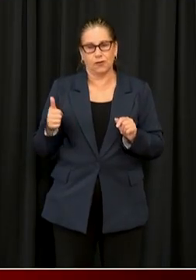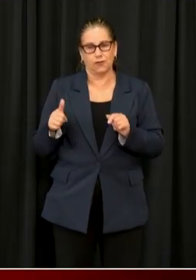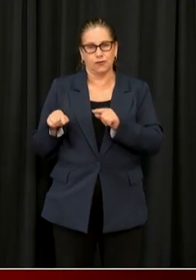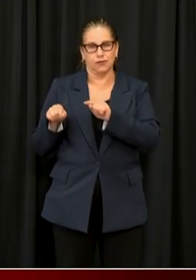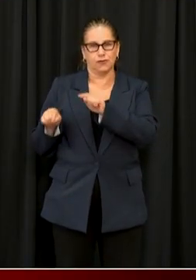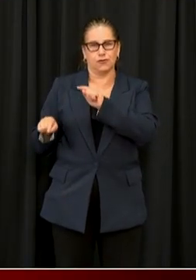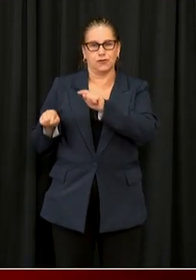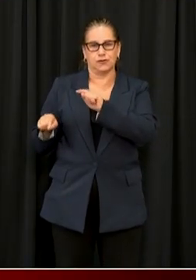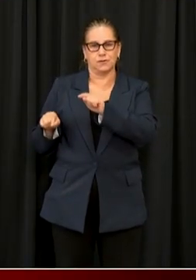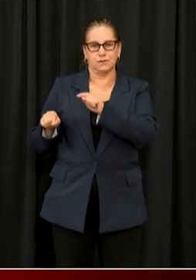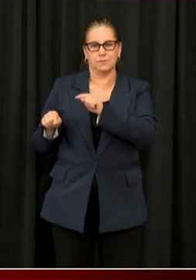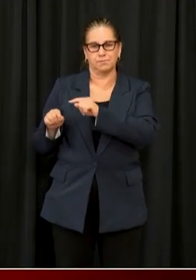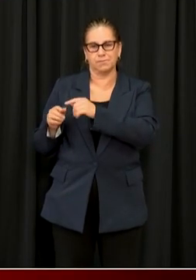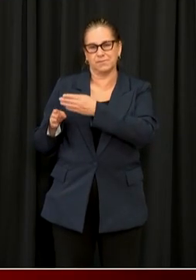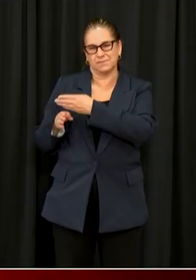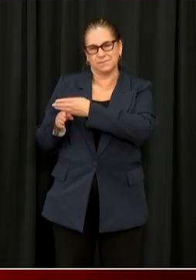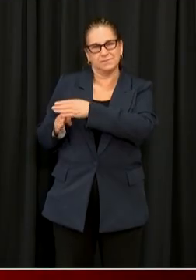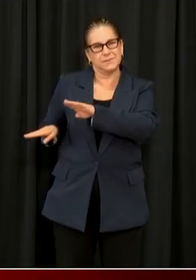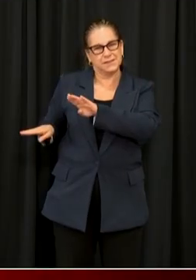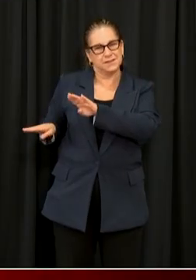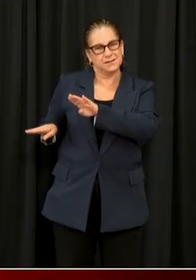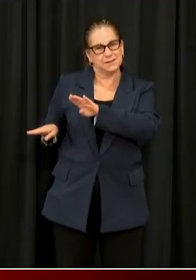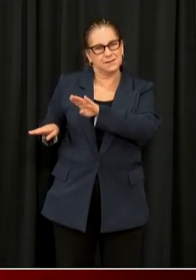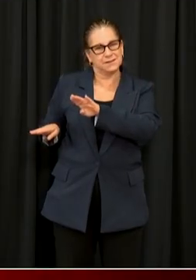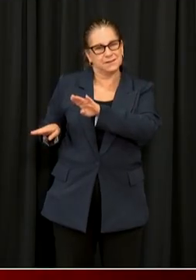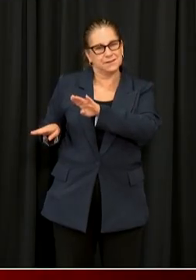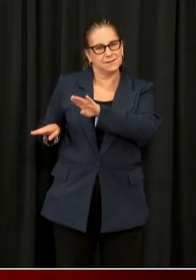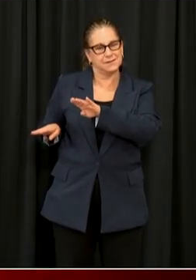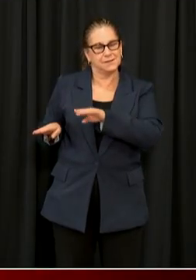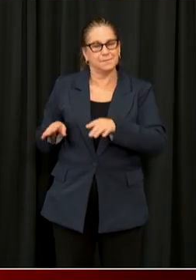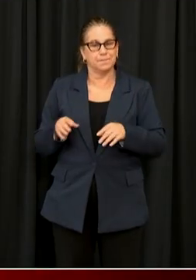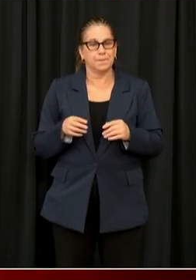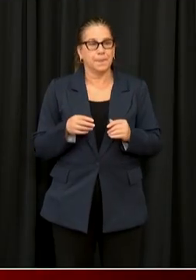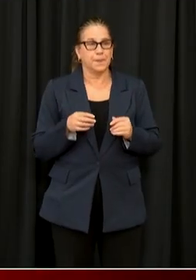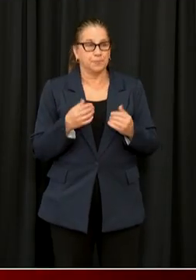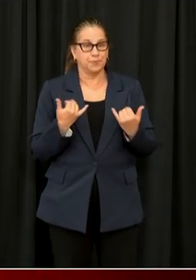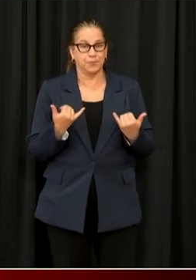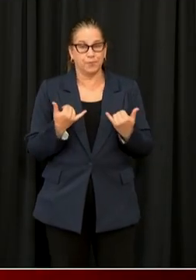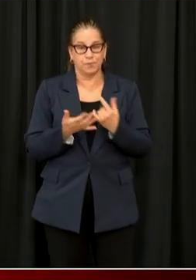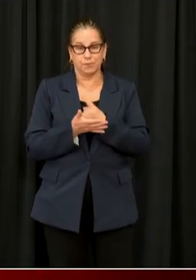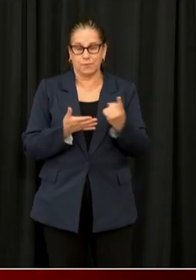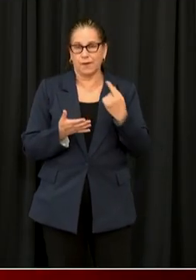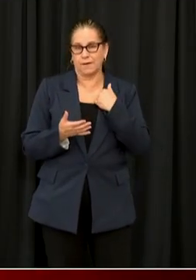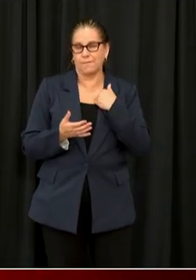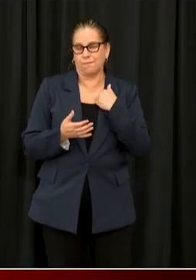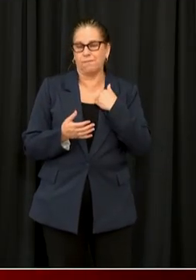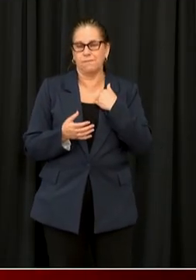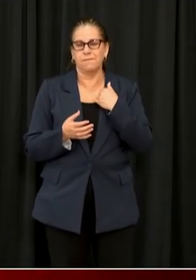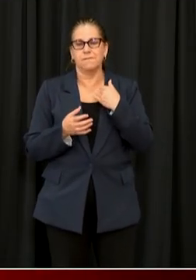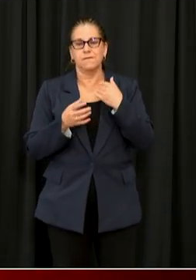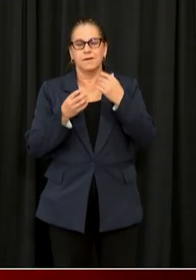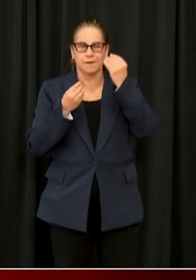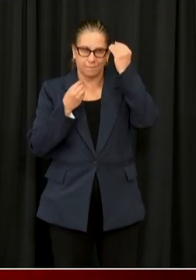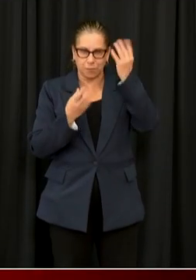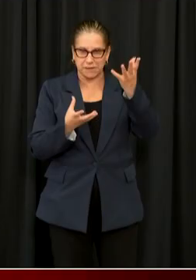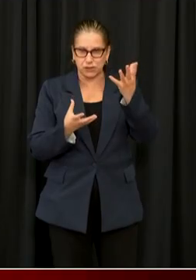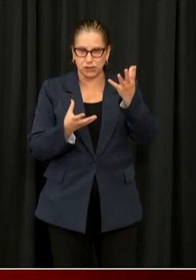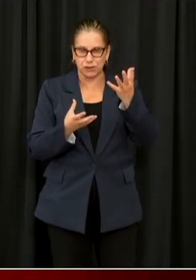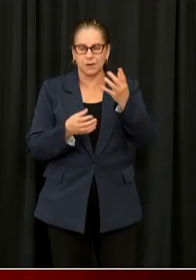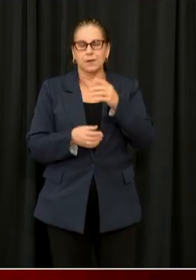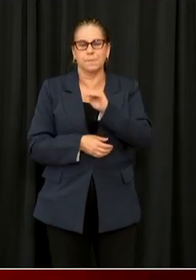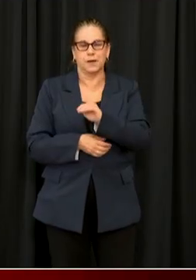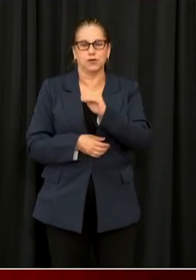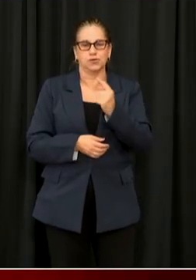same sites that we've been doing this week, we'll just put them out there more frequently. So Monday, Tuesday, and Wednesday you can do on